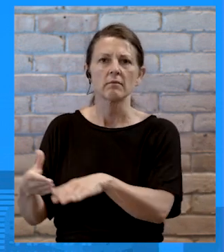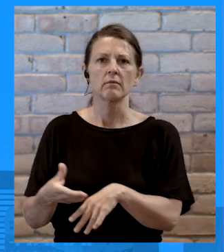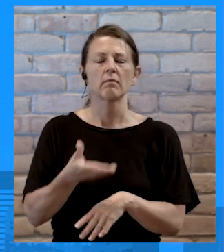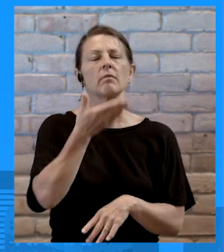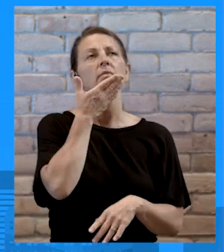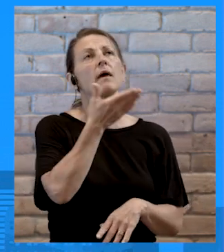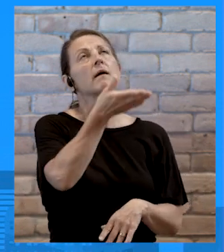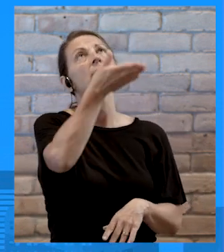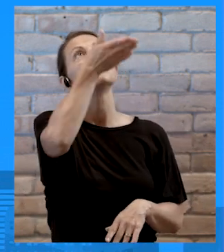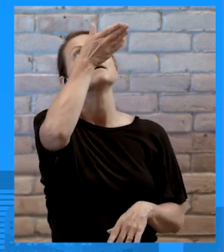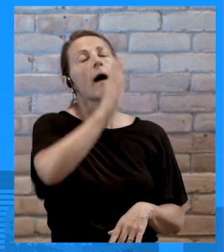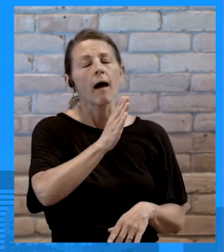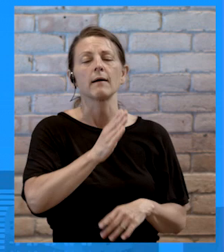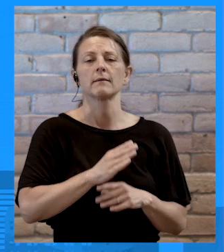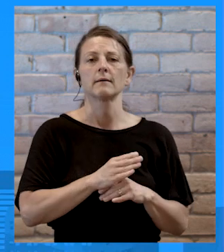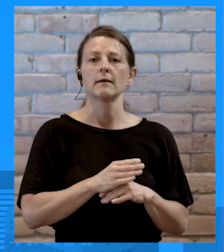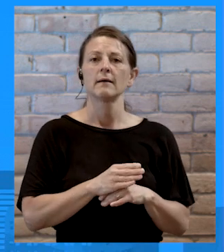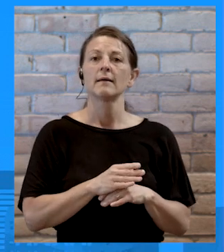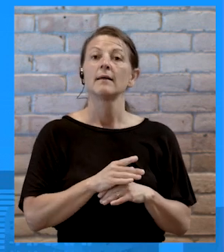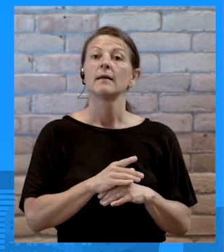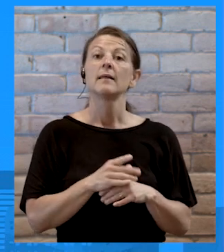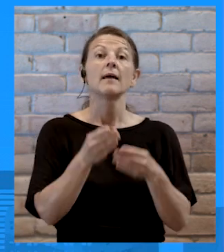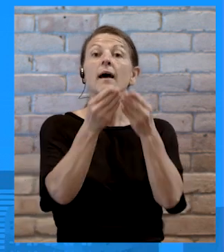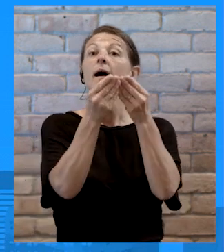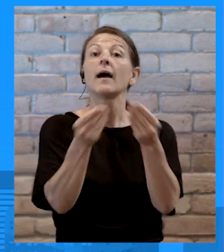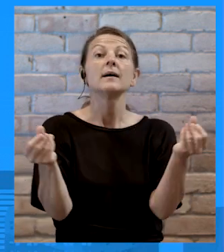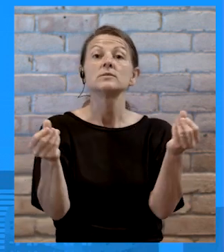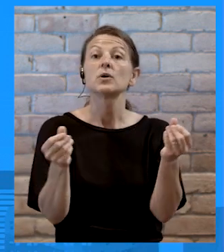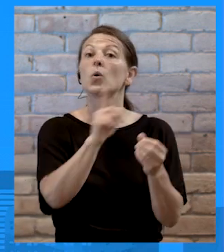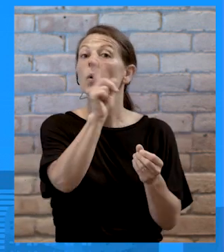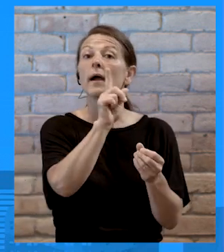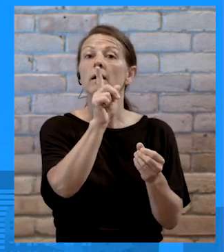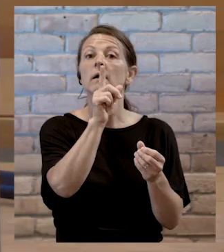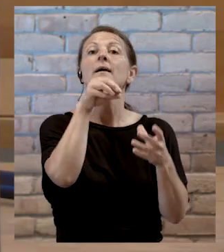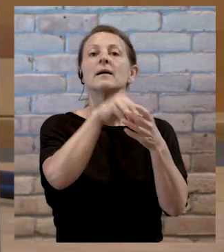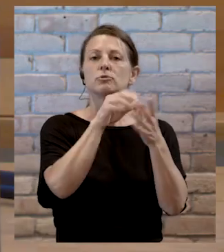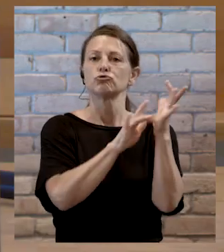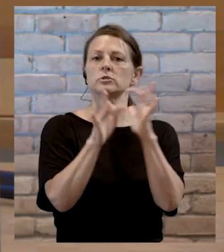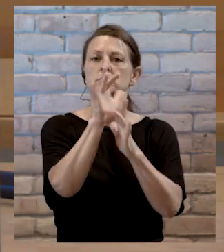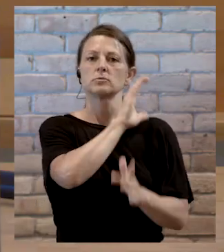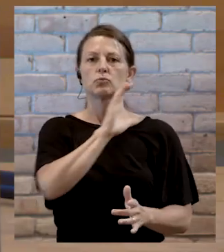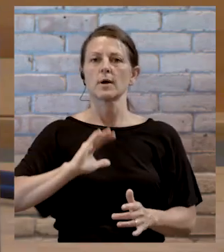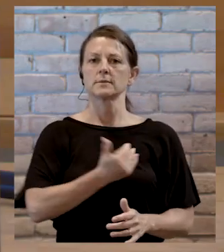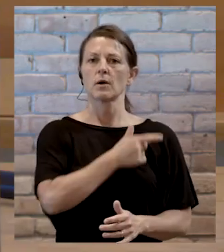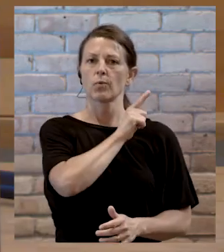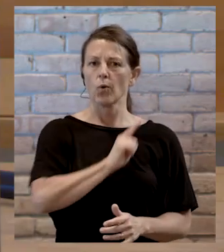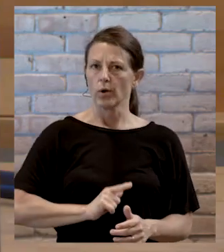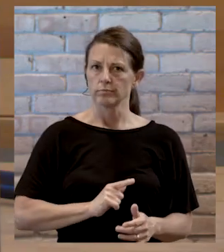The answer is in Jesus Christ, our Lord.